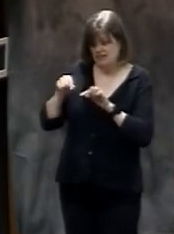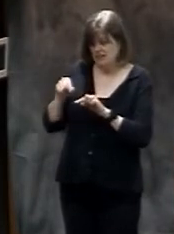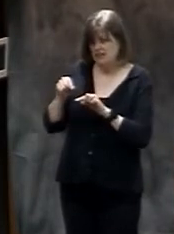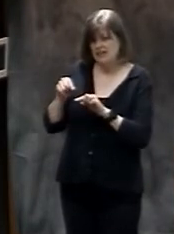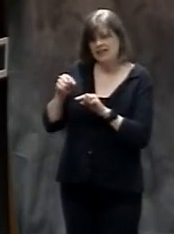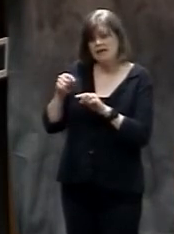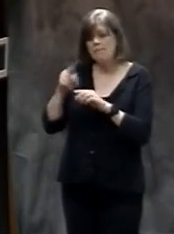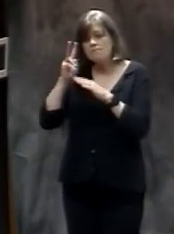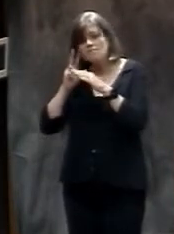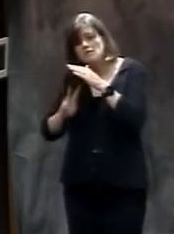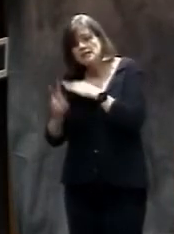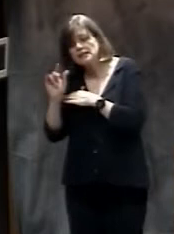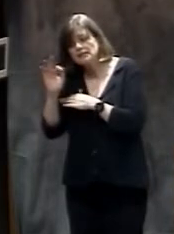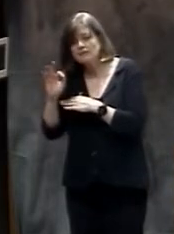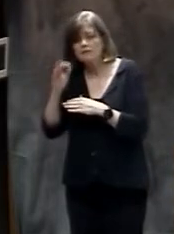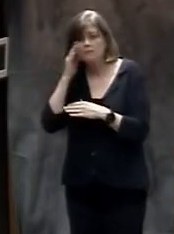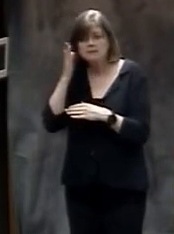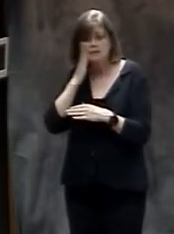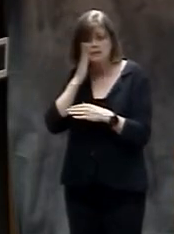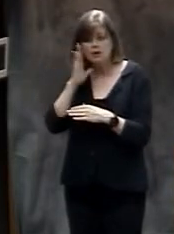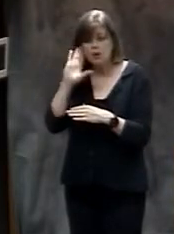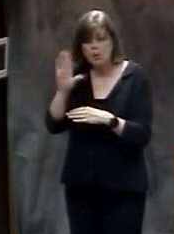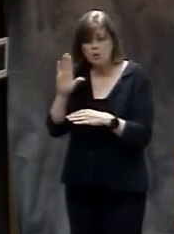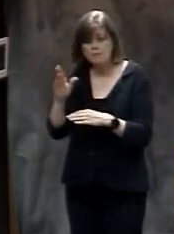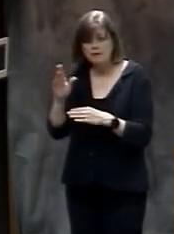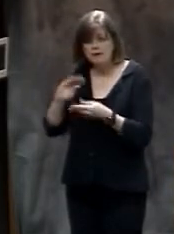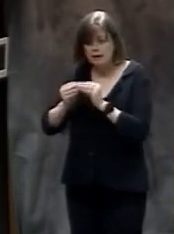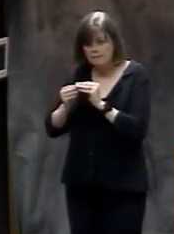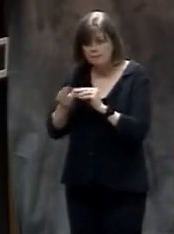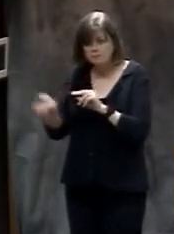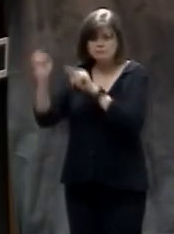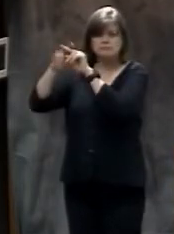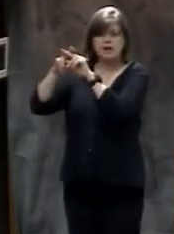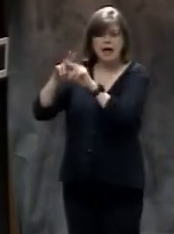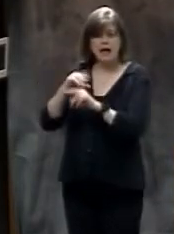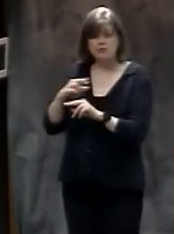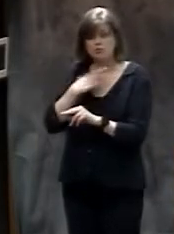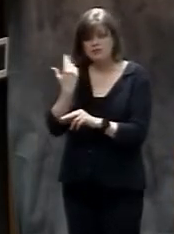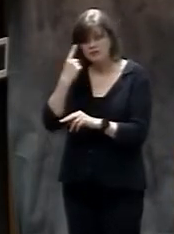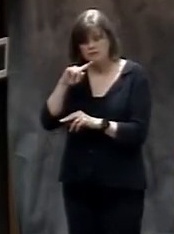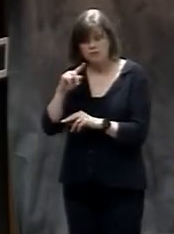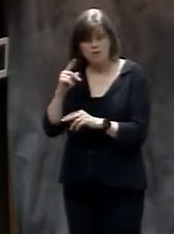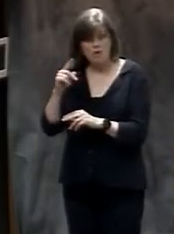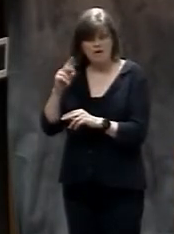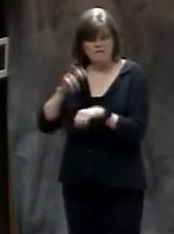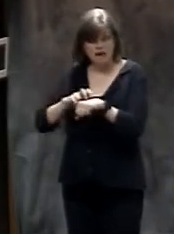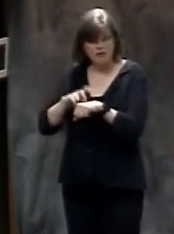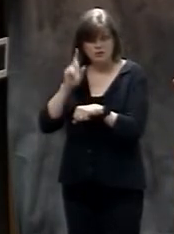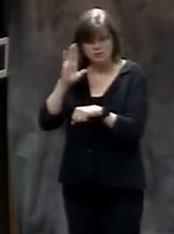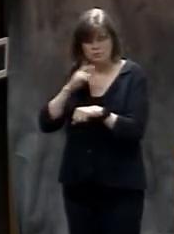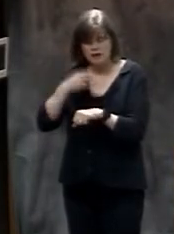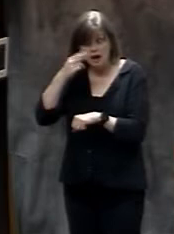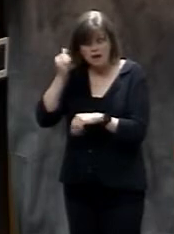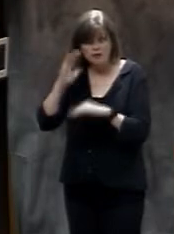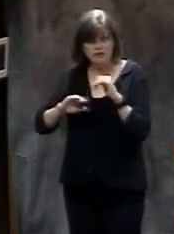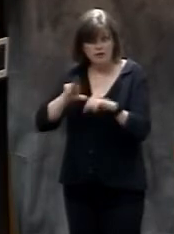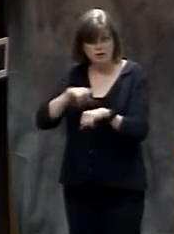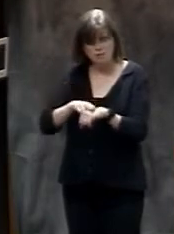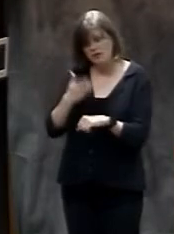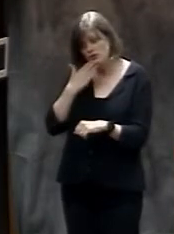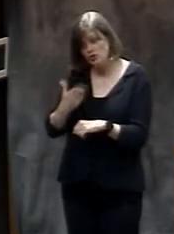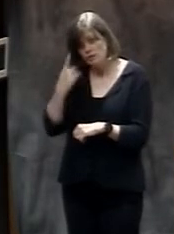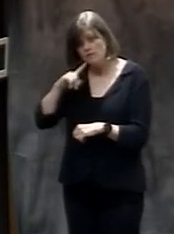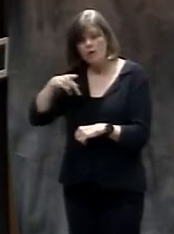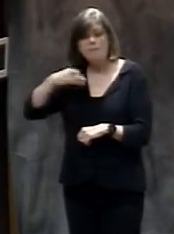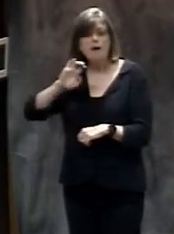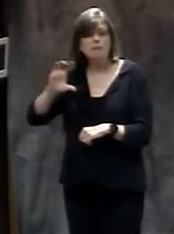whether risk for a given virus would be higher than normal. And that can be informative for public health agencies. So kind of decision support purposes